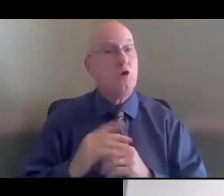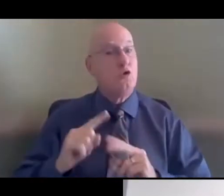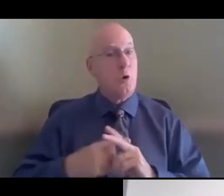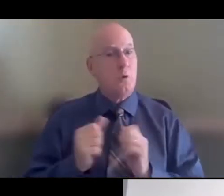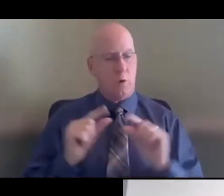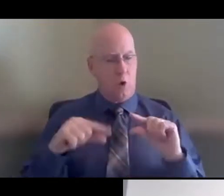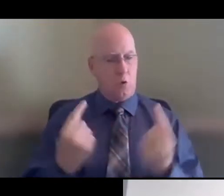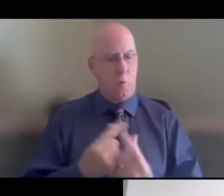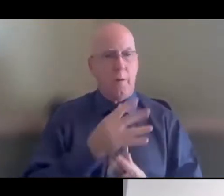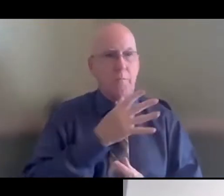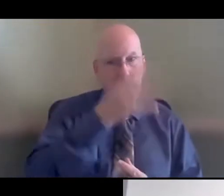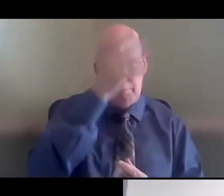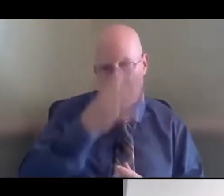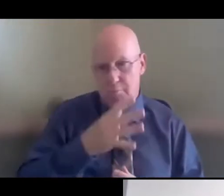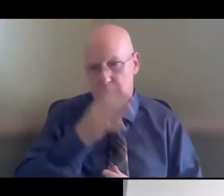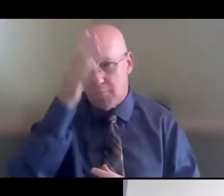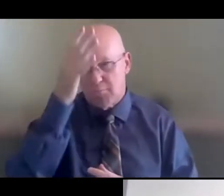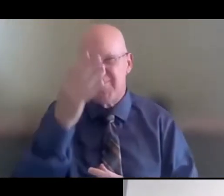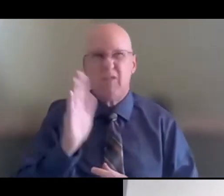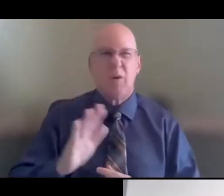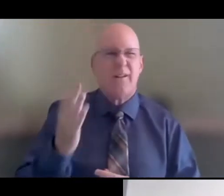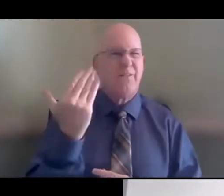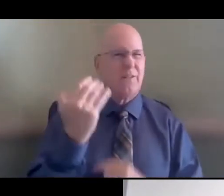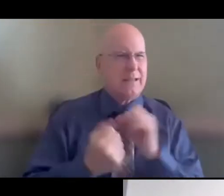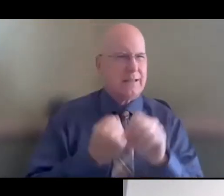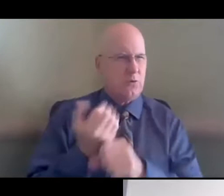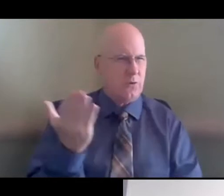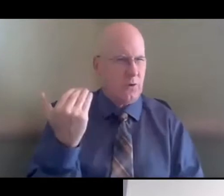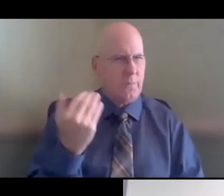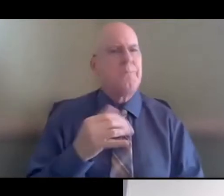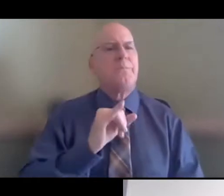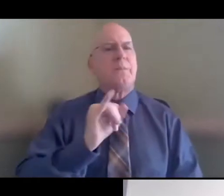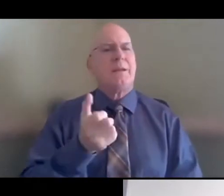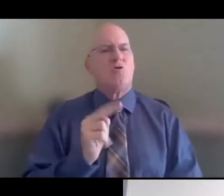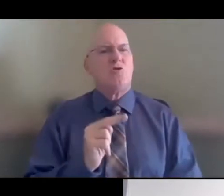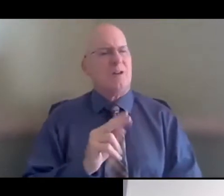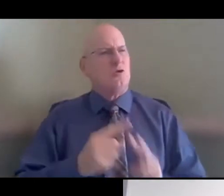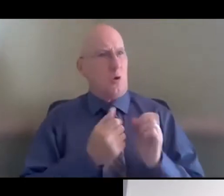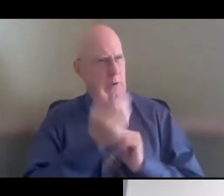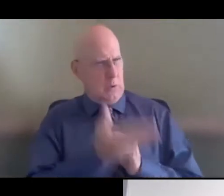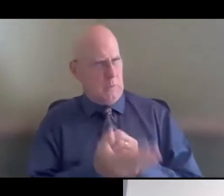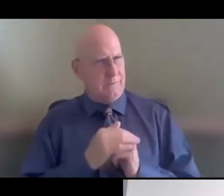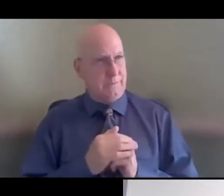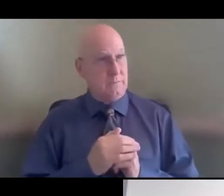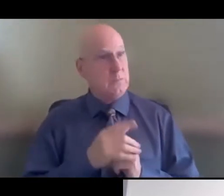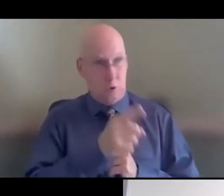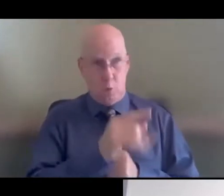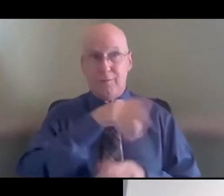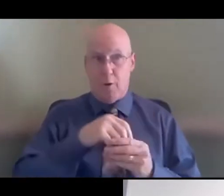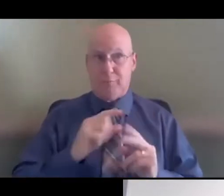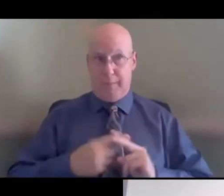of parents about 15 years ago. So Jen, I'd like to open it up with you. You were one of those